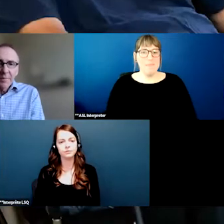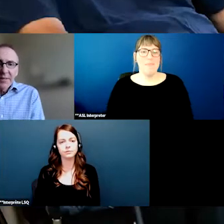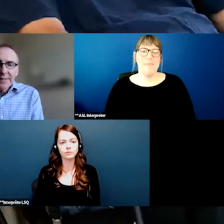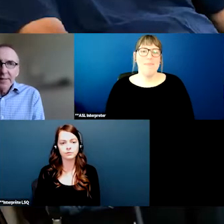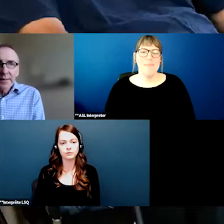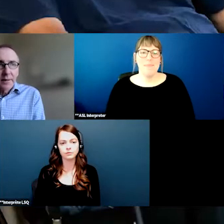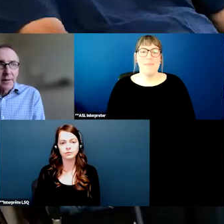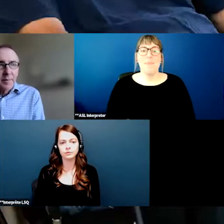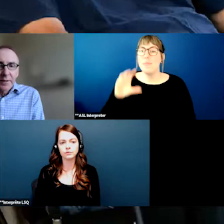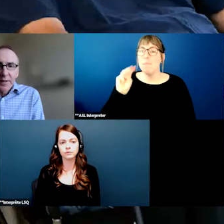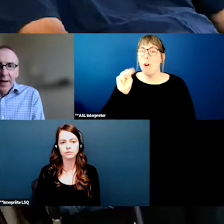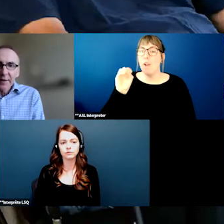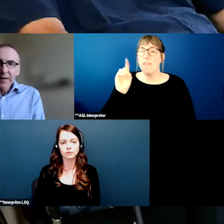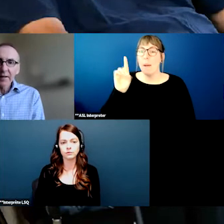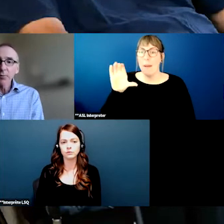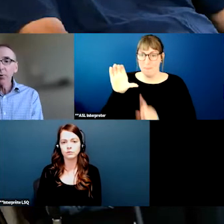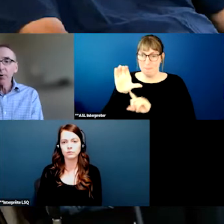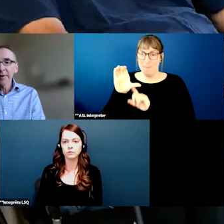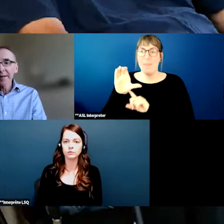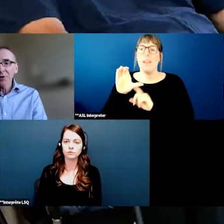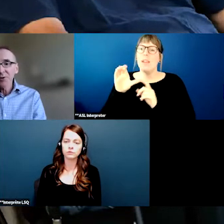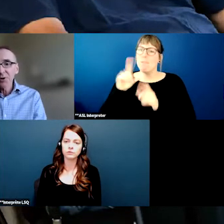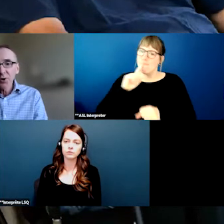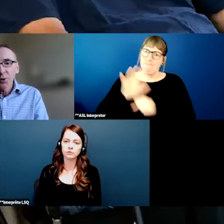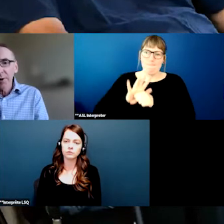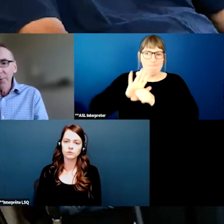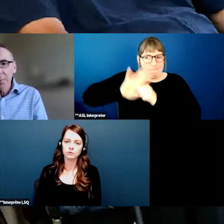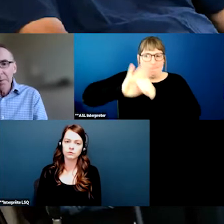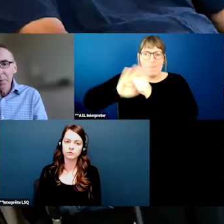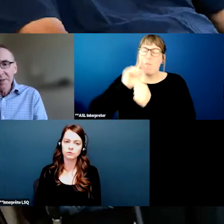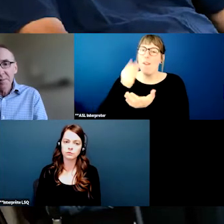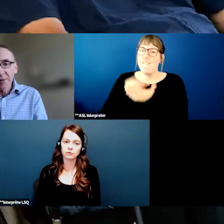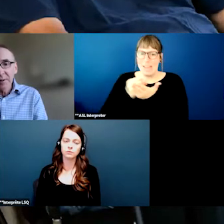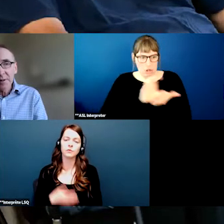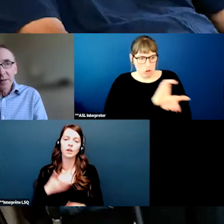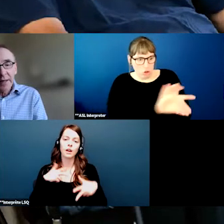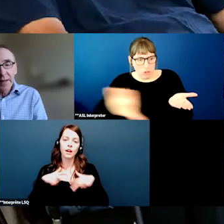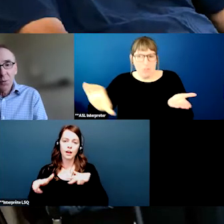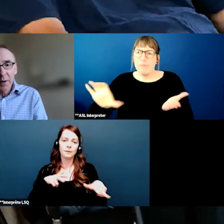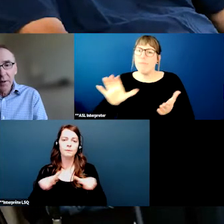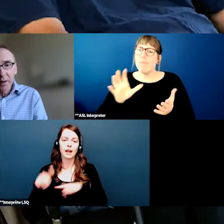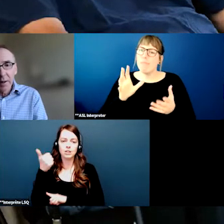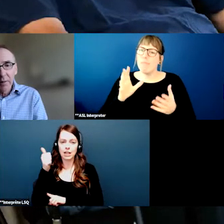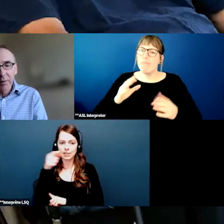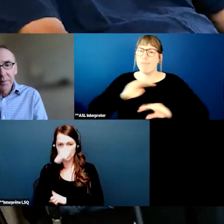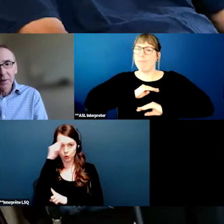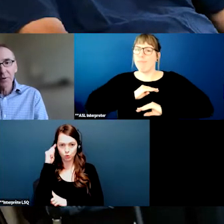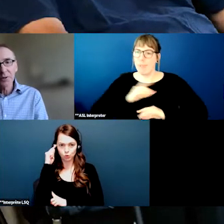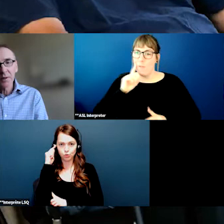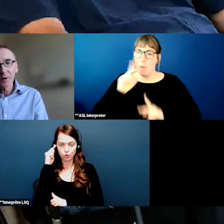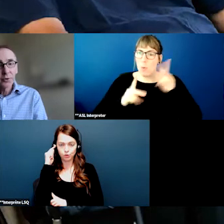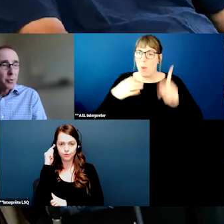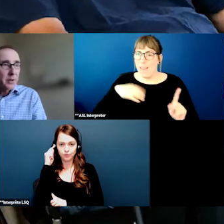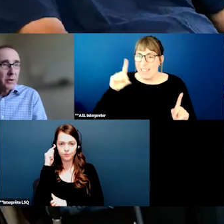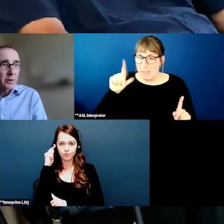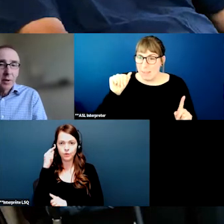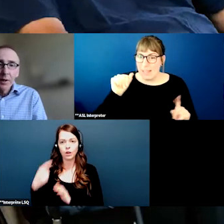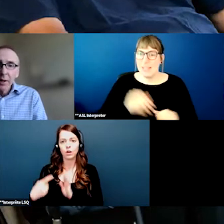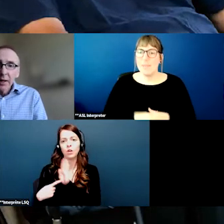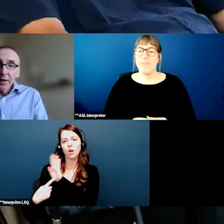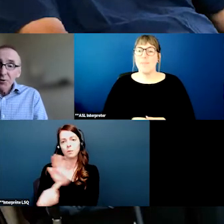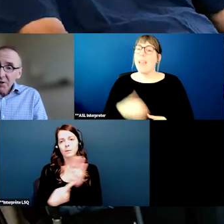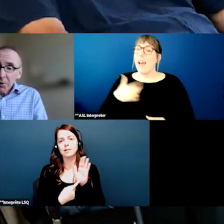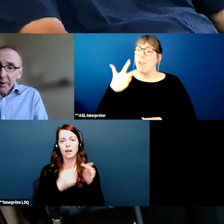March of Dimes is committed to advocating for financial security for people with disabilities as one of the pillars of our new